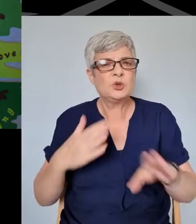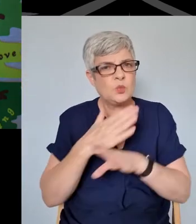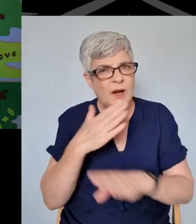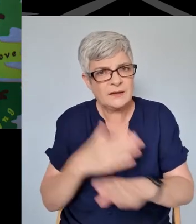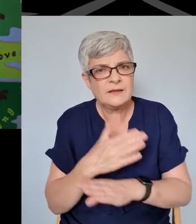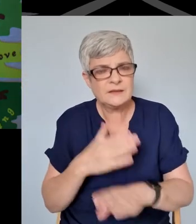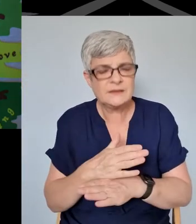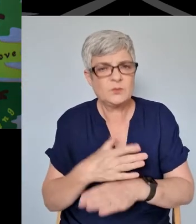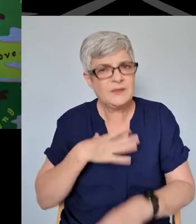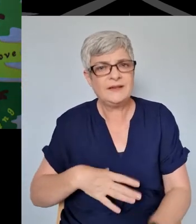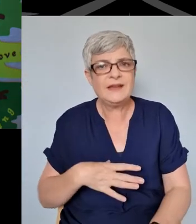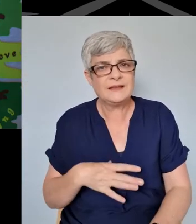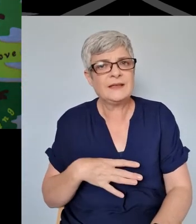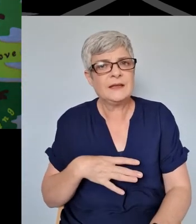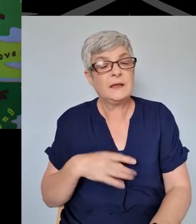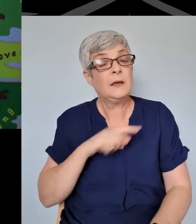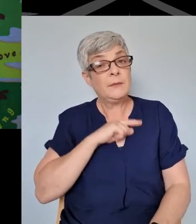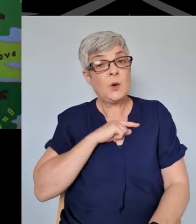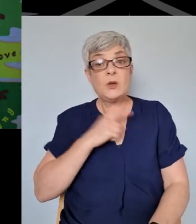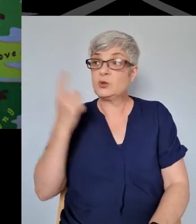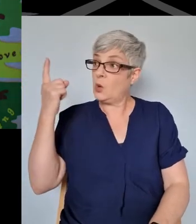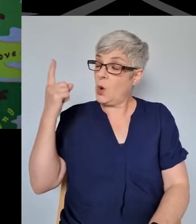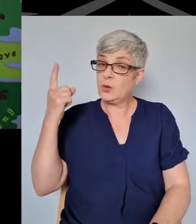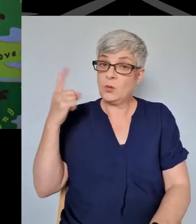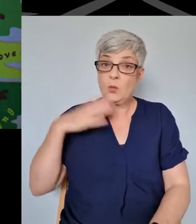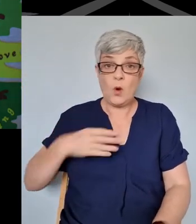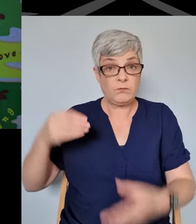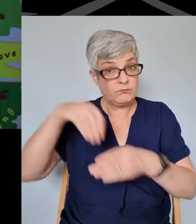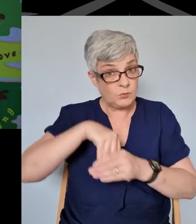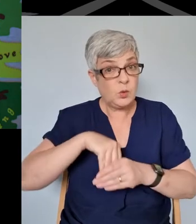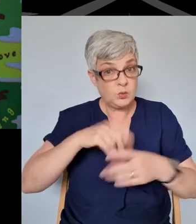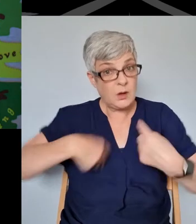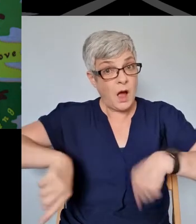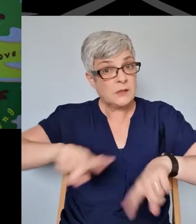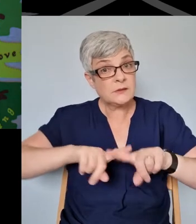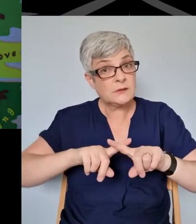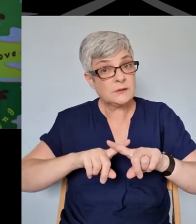workers, because God wants to include us.